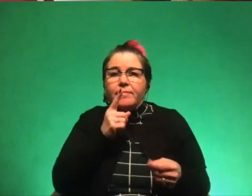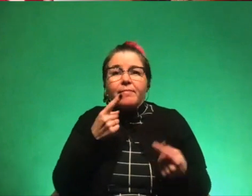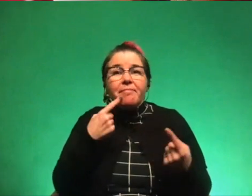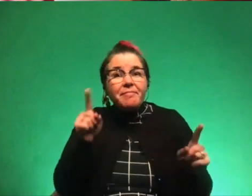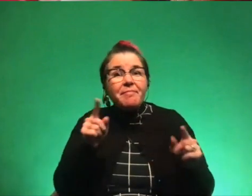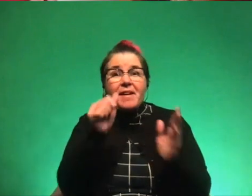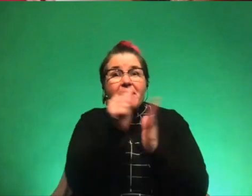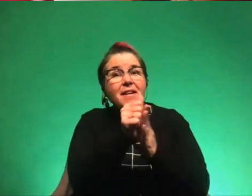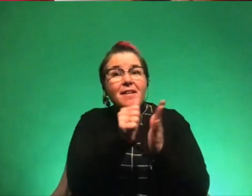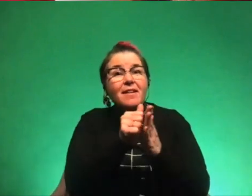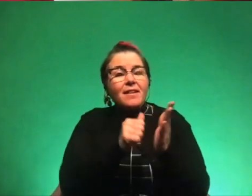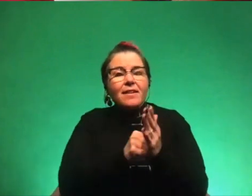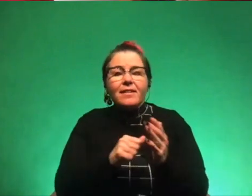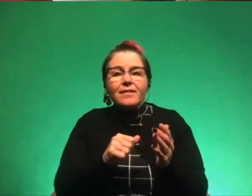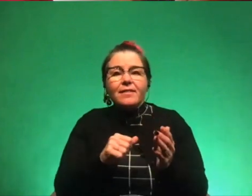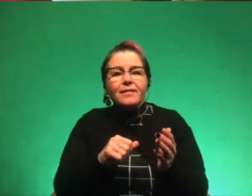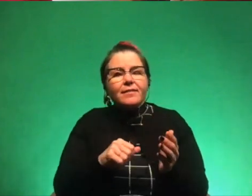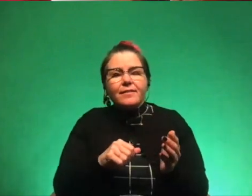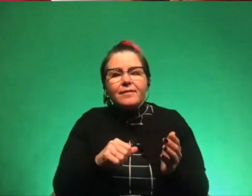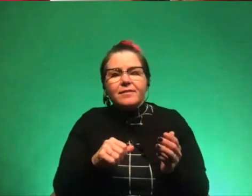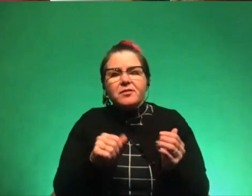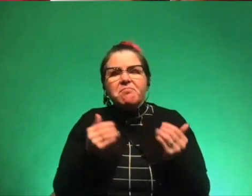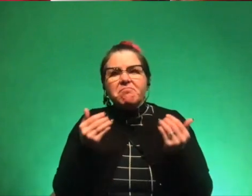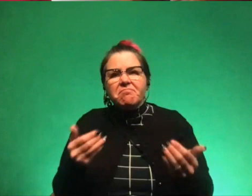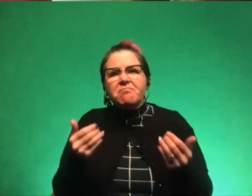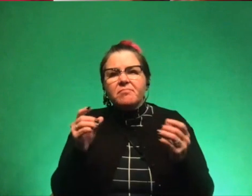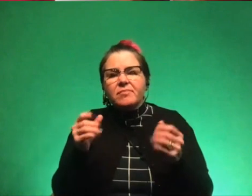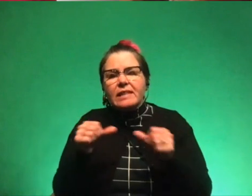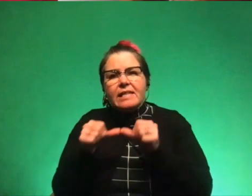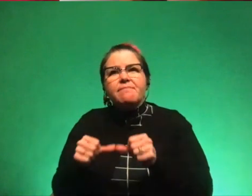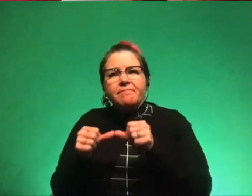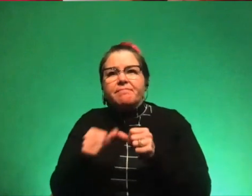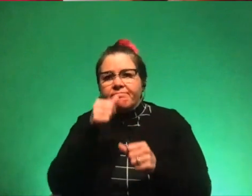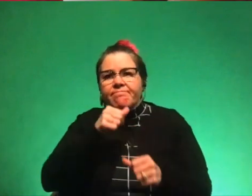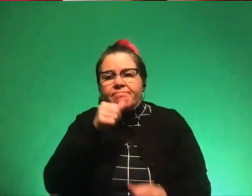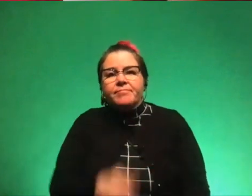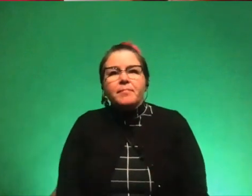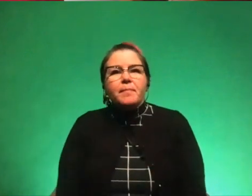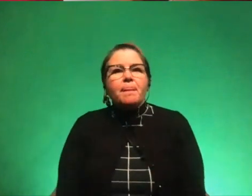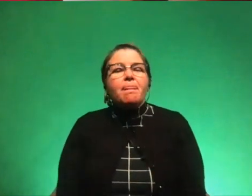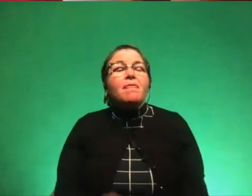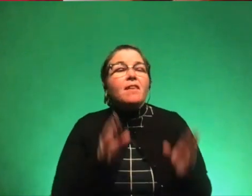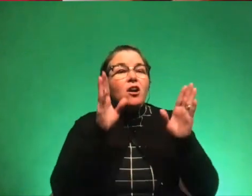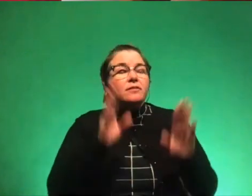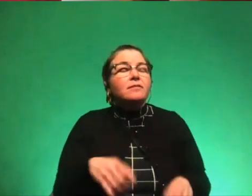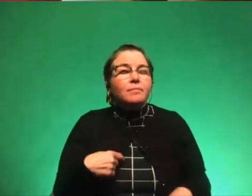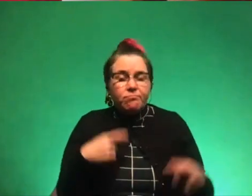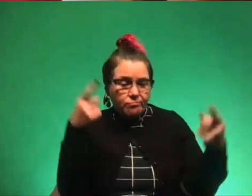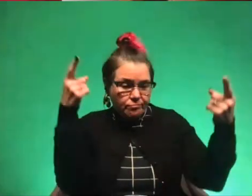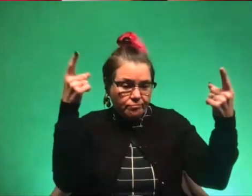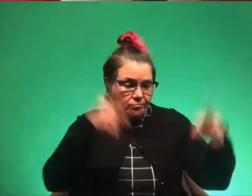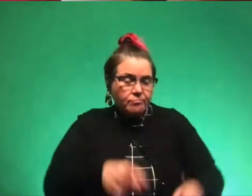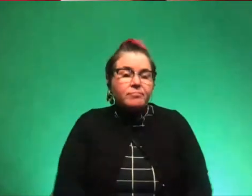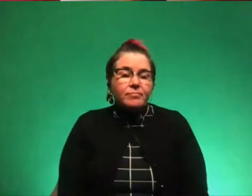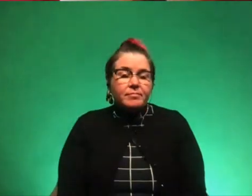want, that it doesn't mean that you're not cut out for it. So yeah, keep on. Awesome. I co-sign that